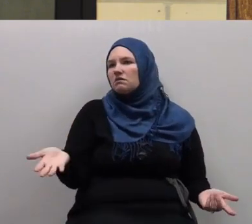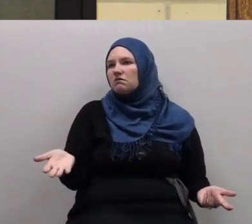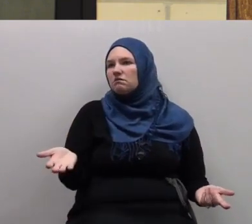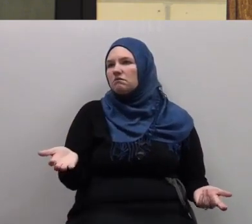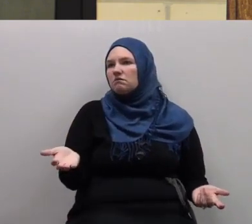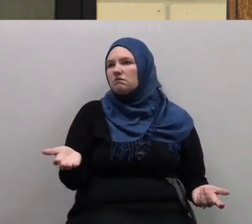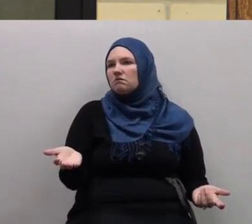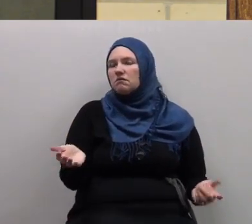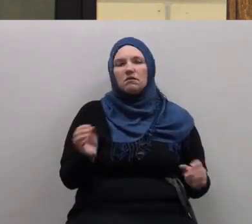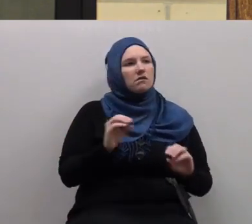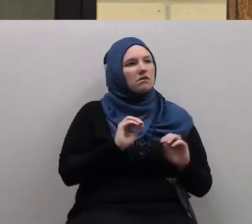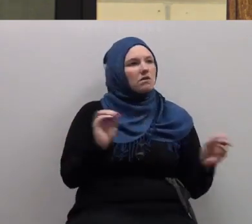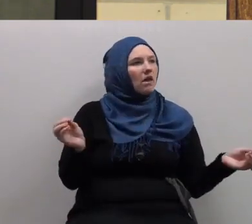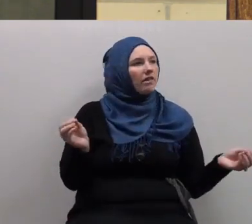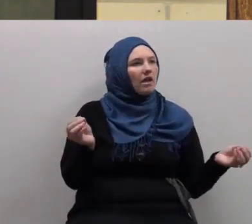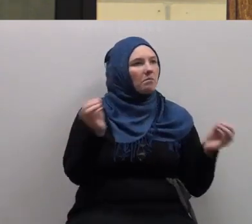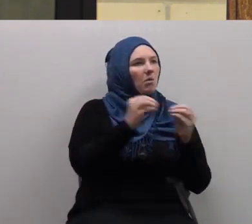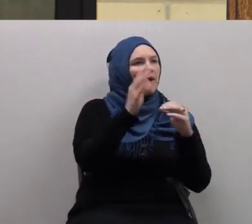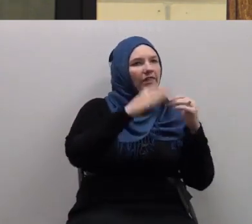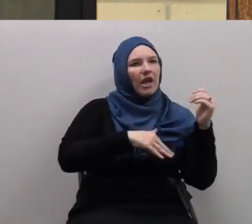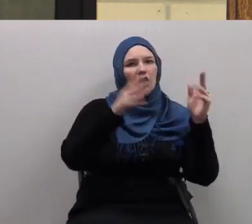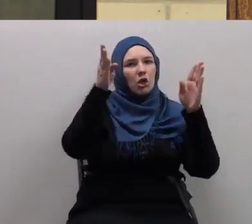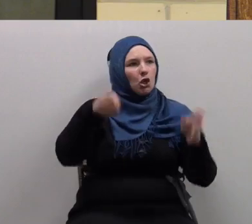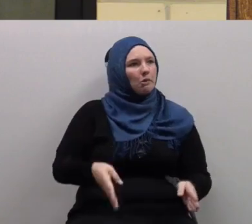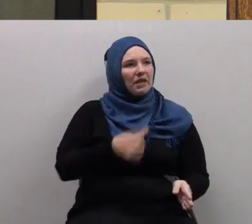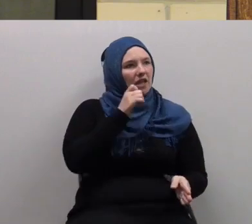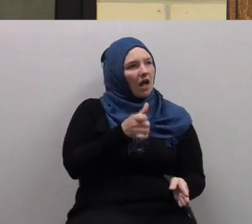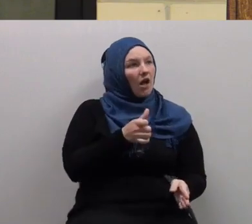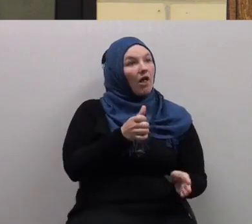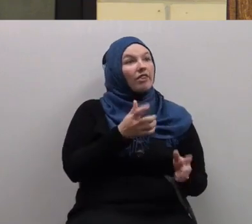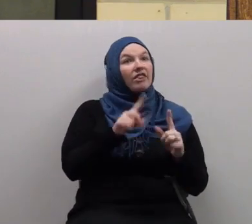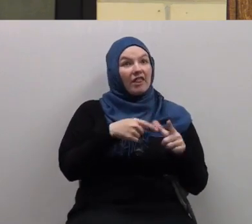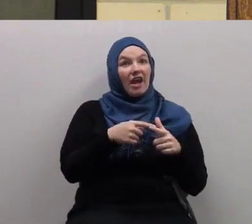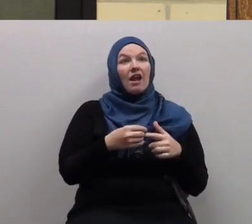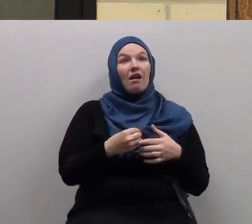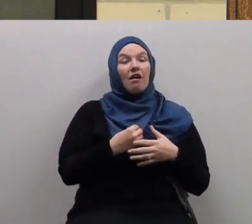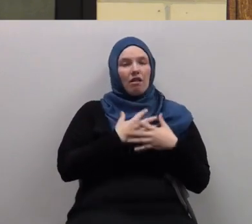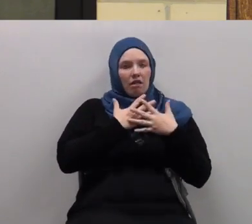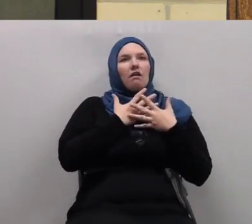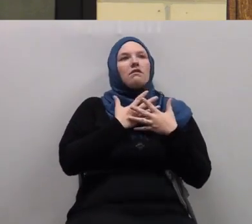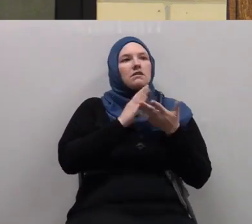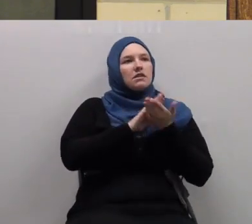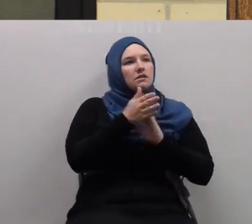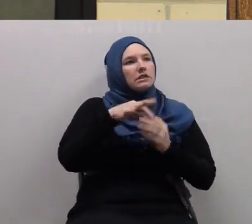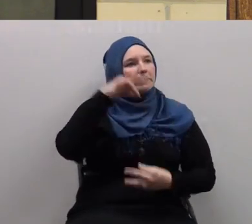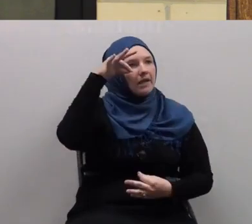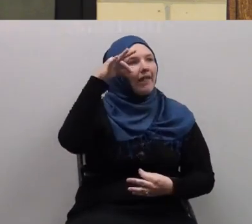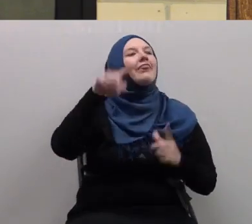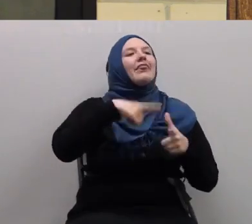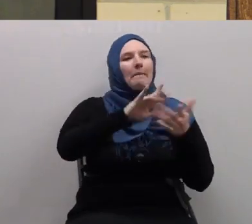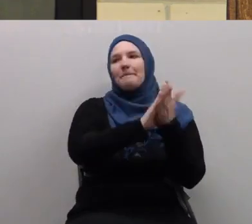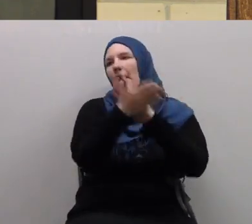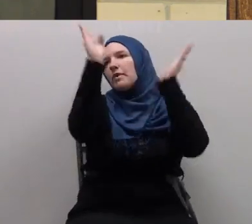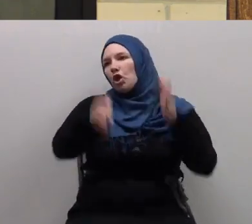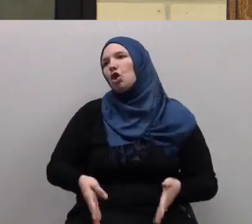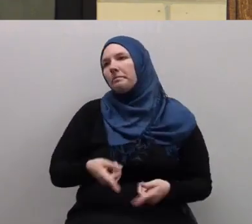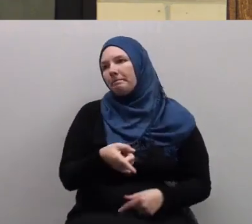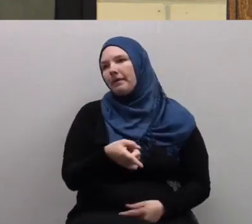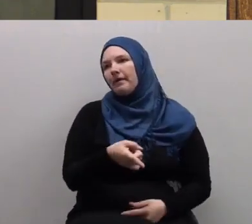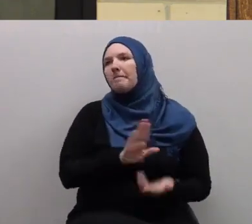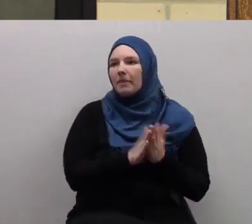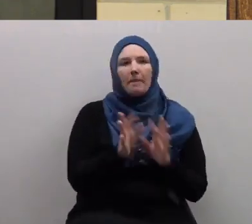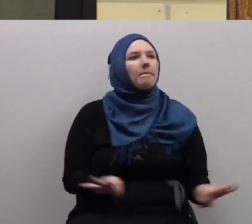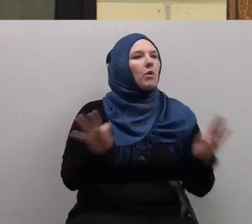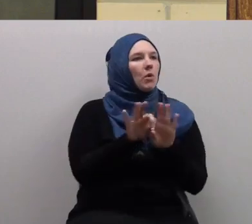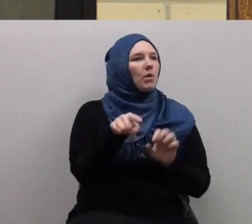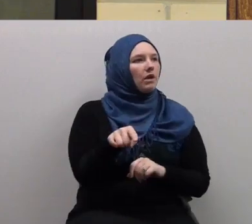No more, no less. Nothing. So Allah subhanahu wa ta'ala, when he blew into him